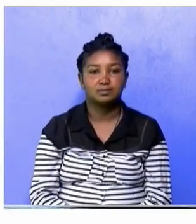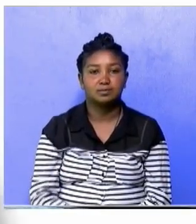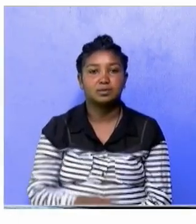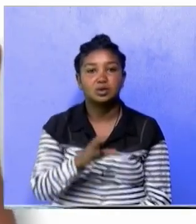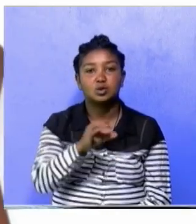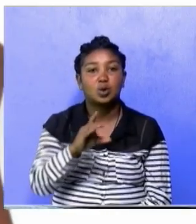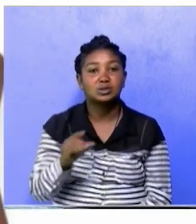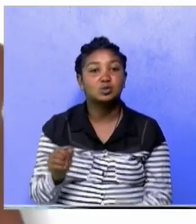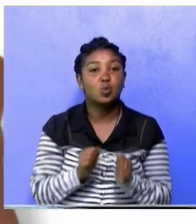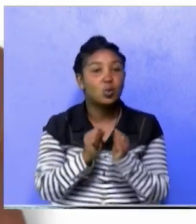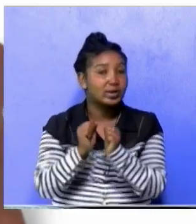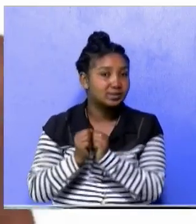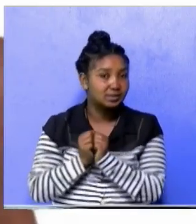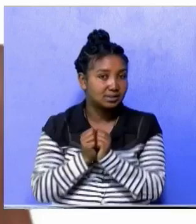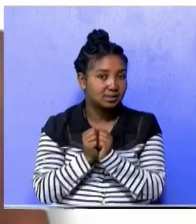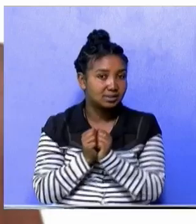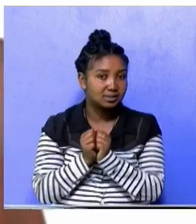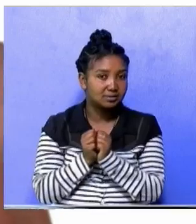with